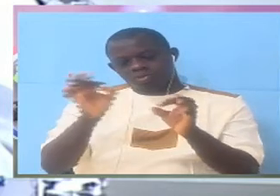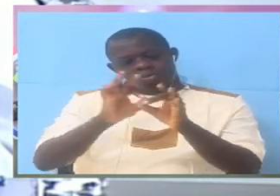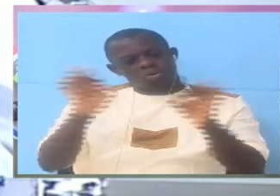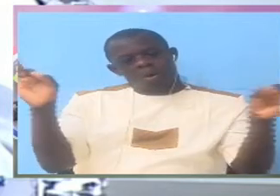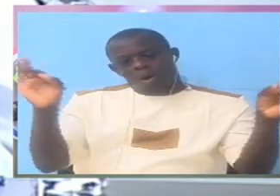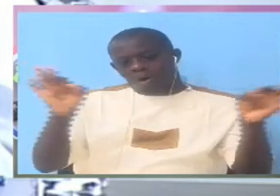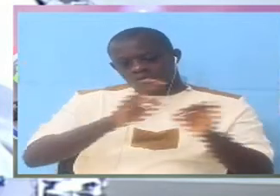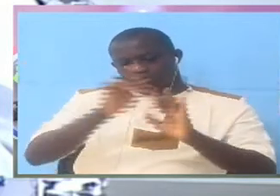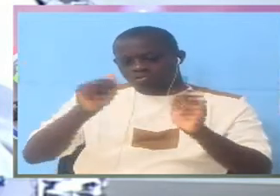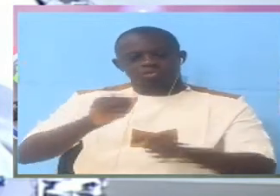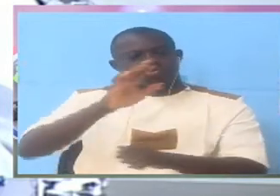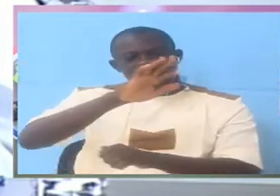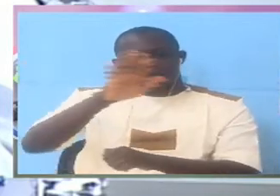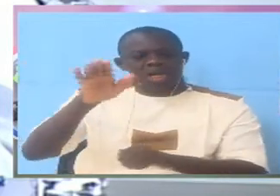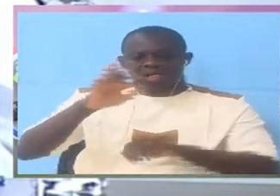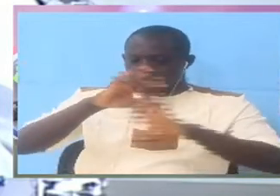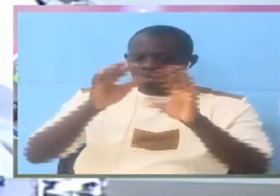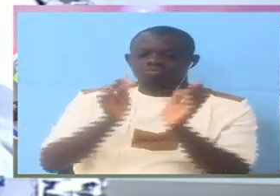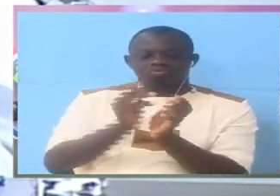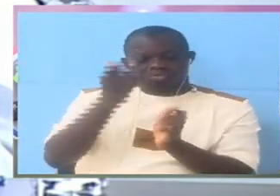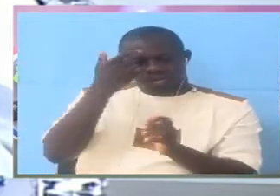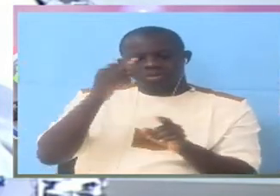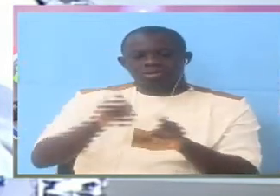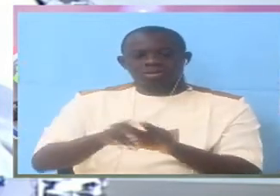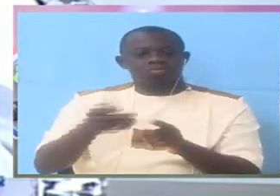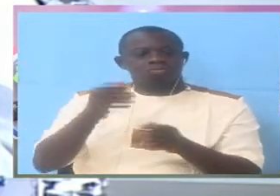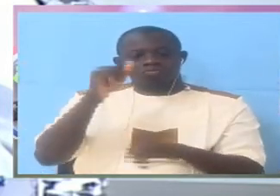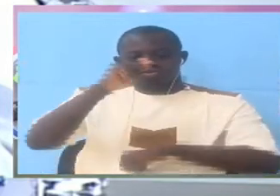They were all tortured. The